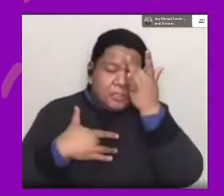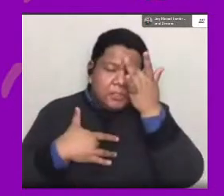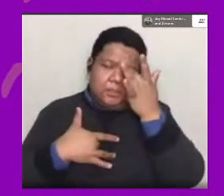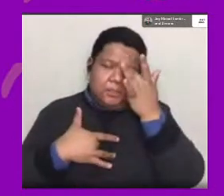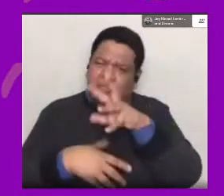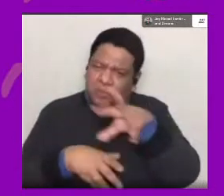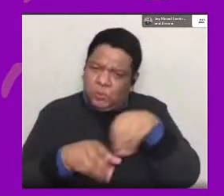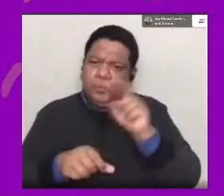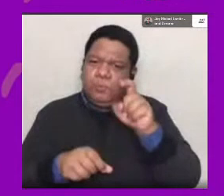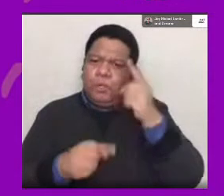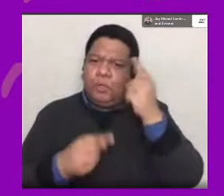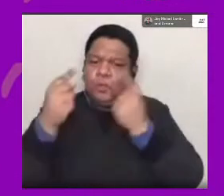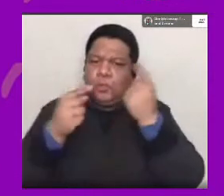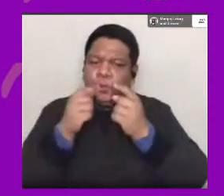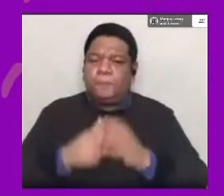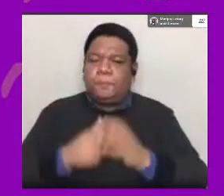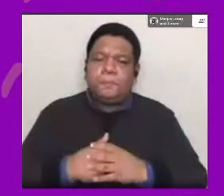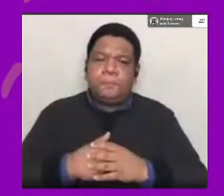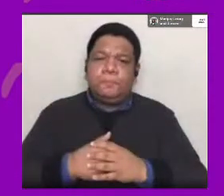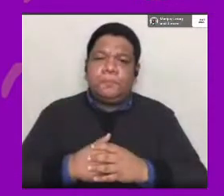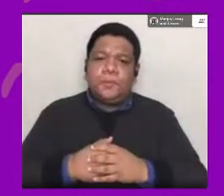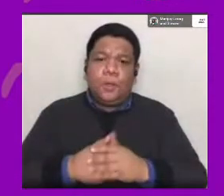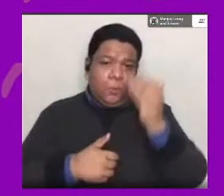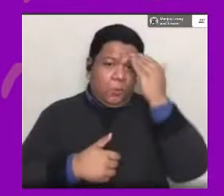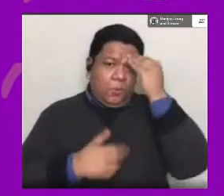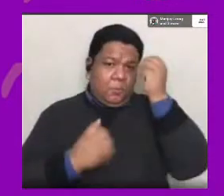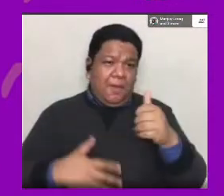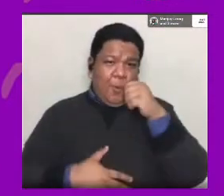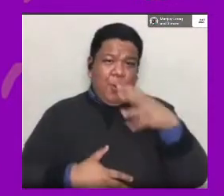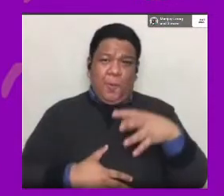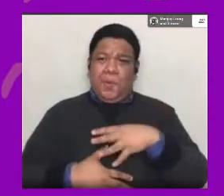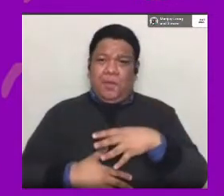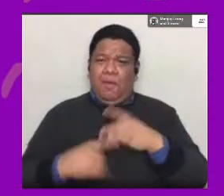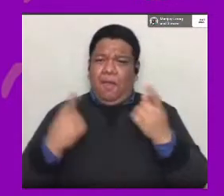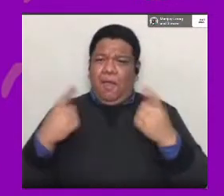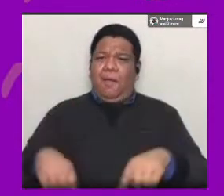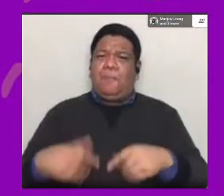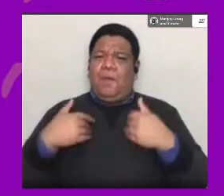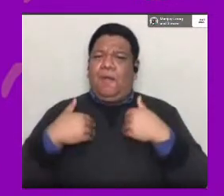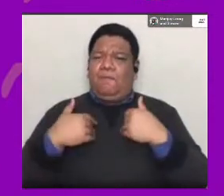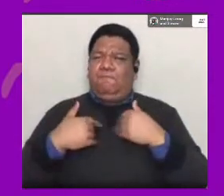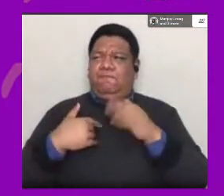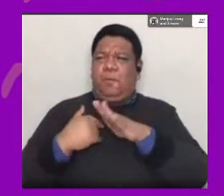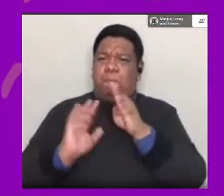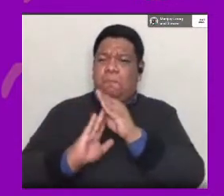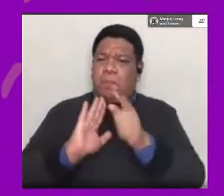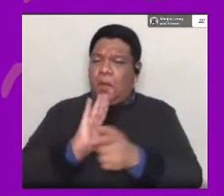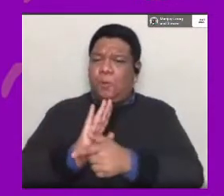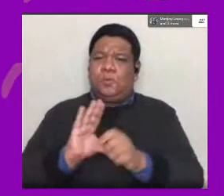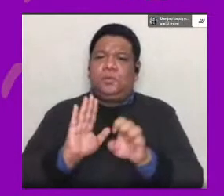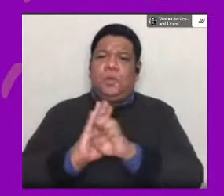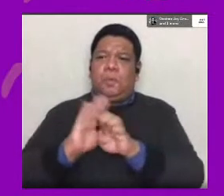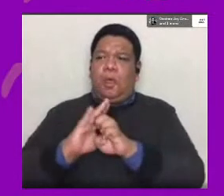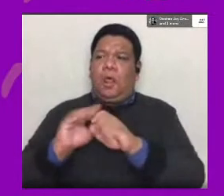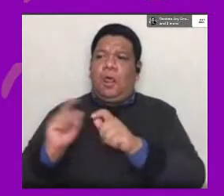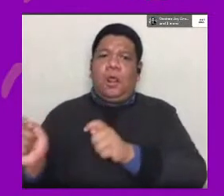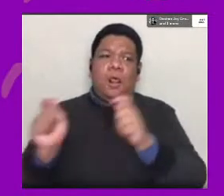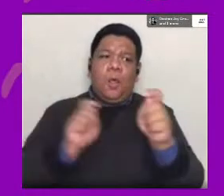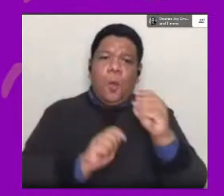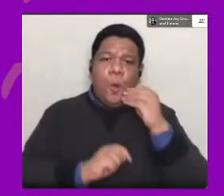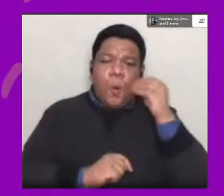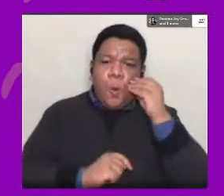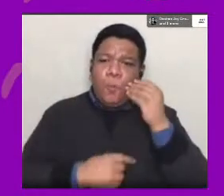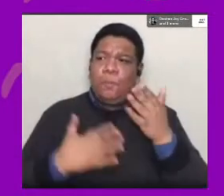Considering that many vulnerable women, by virtue of specific contexts like displacement,